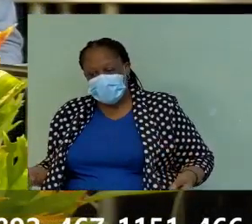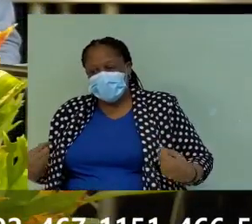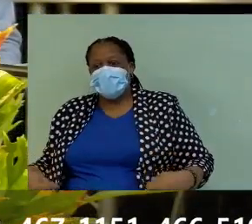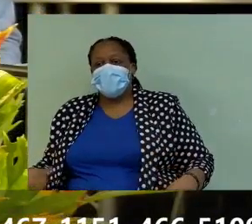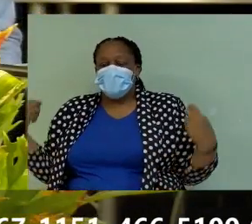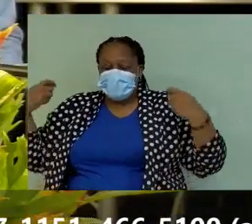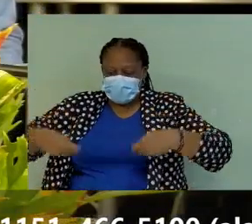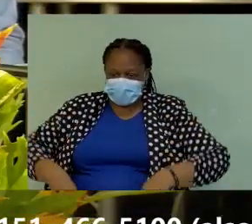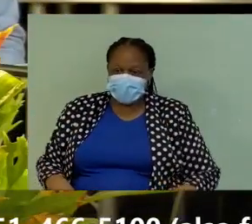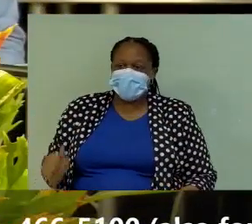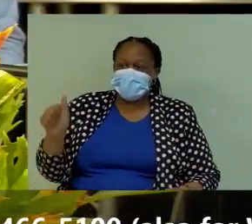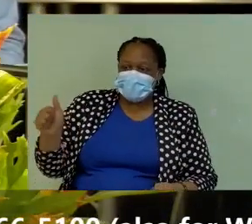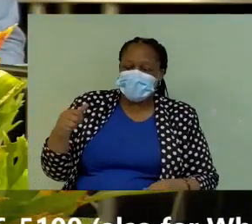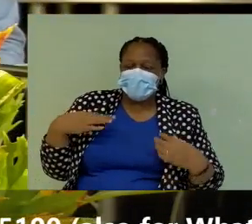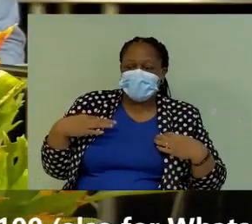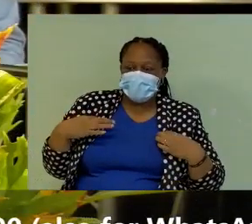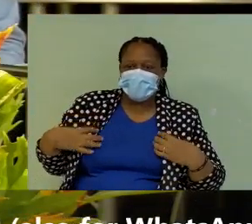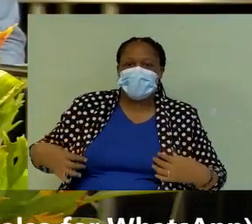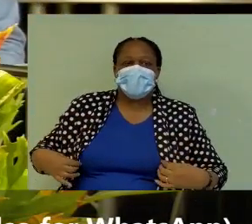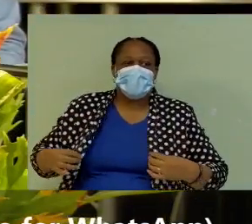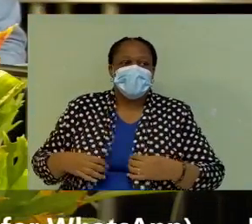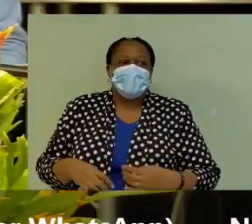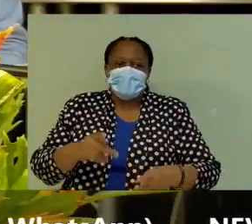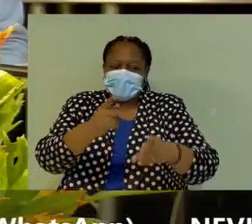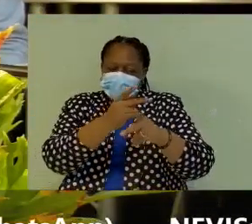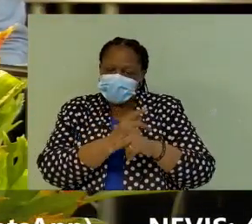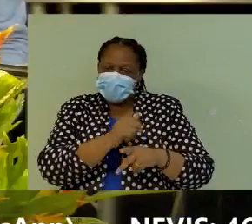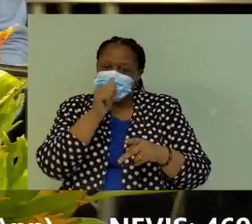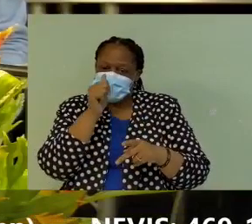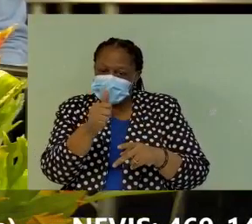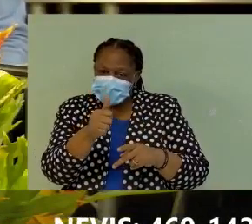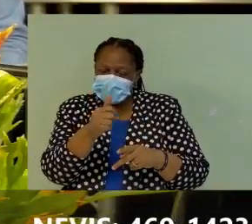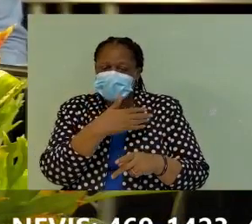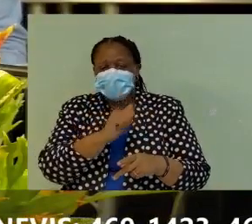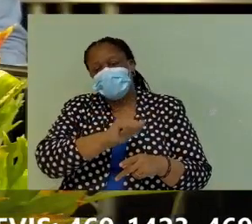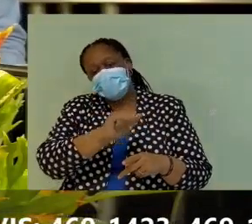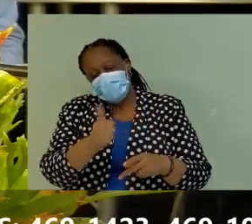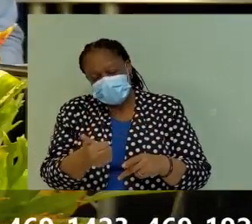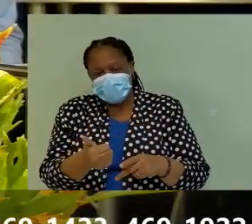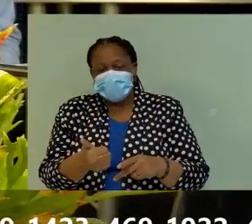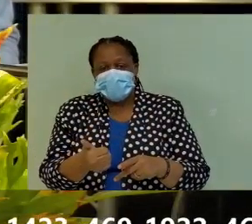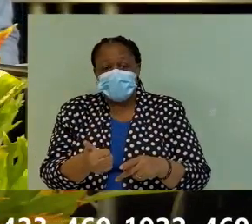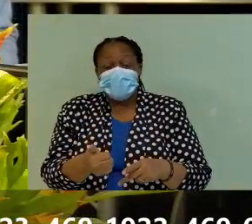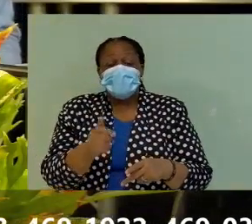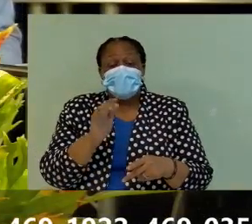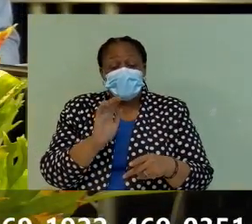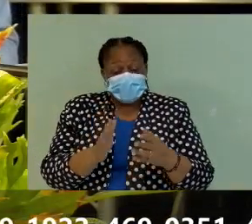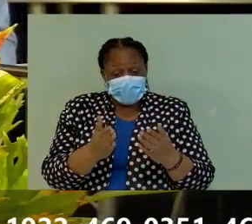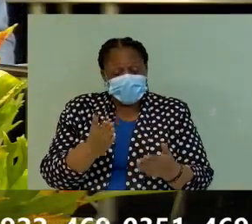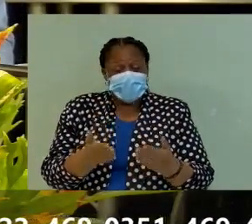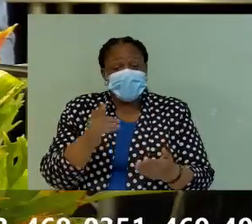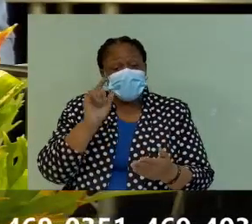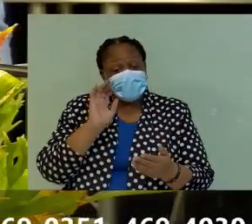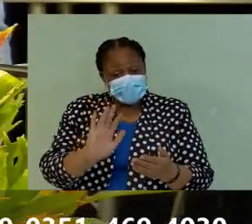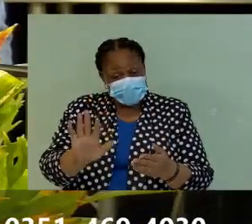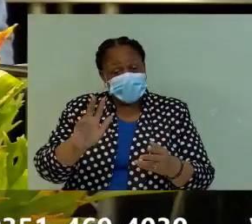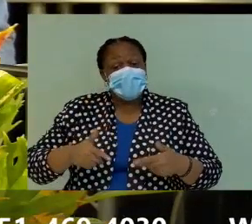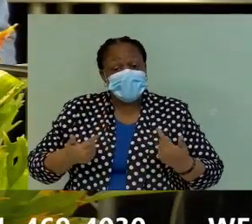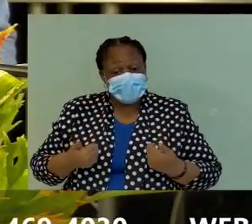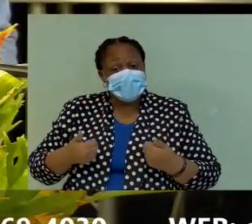and others. The life you save might well be your own. I quote,